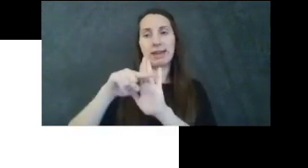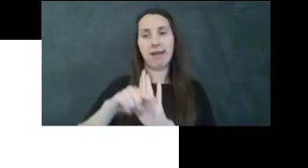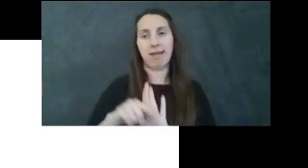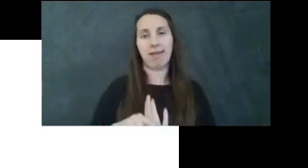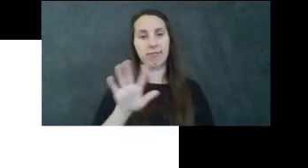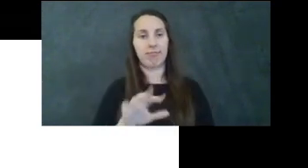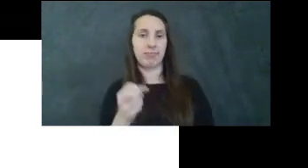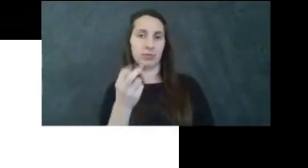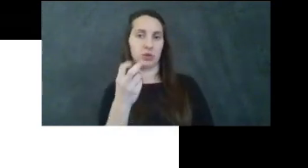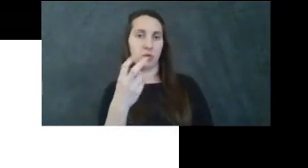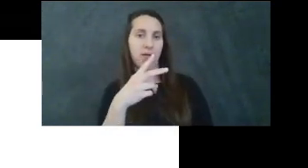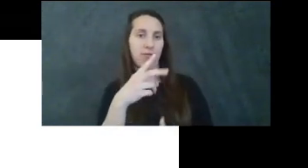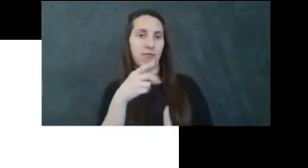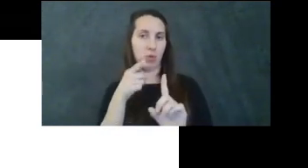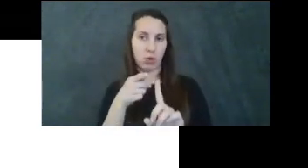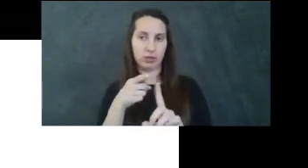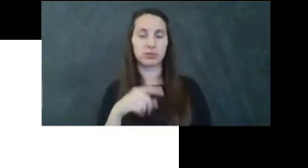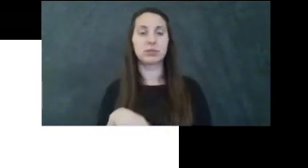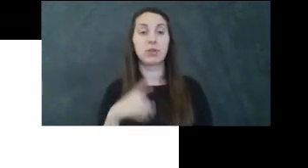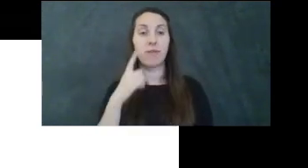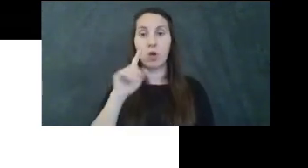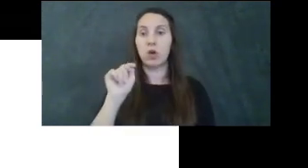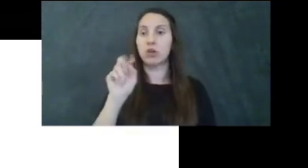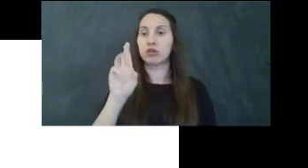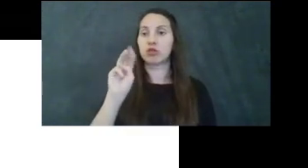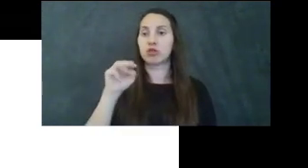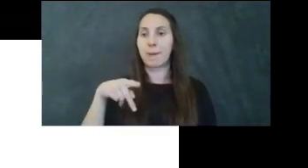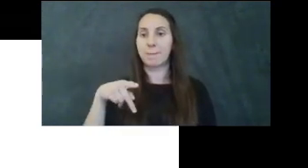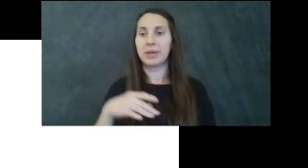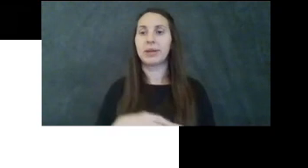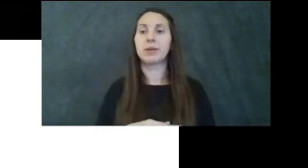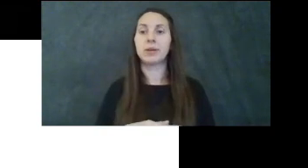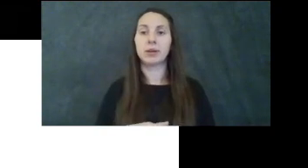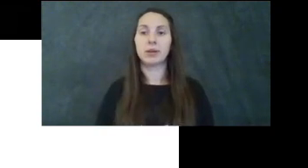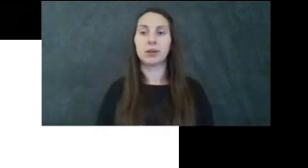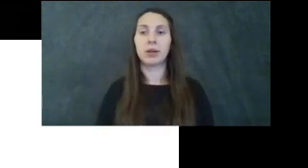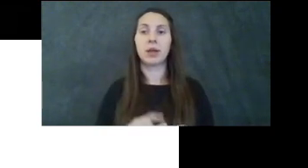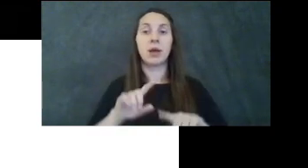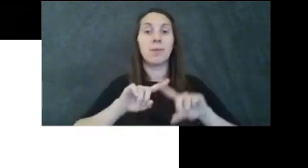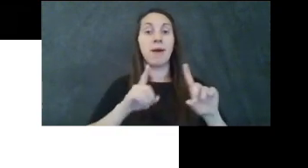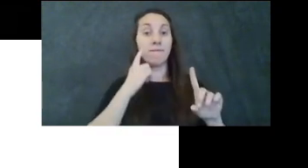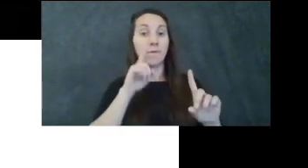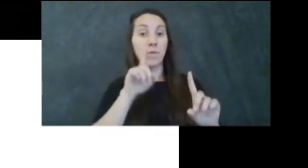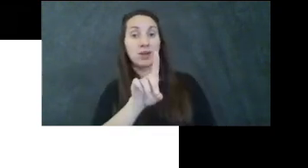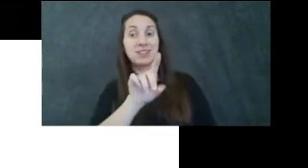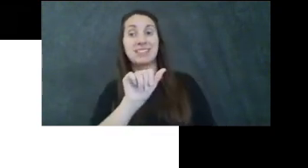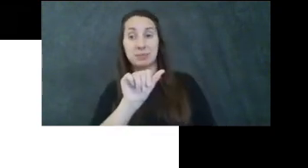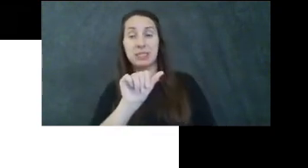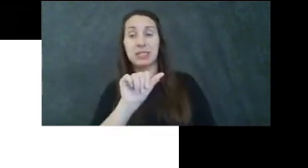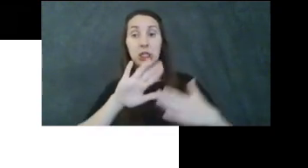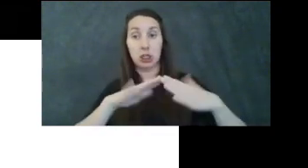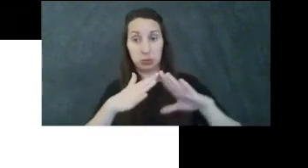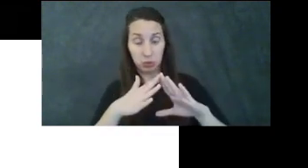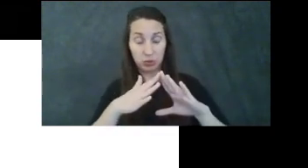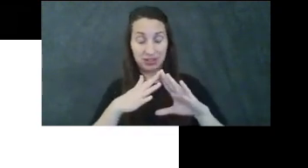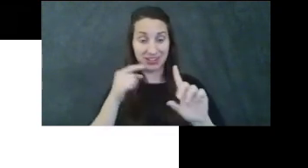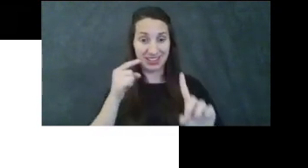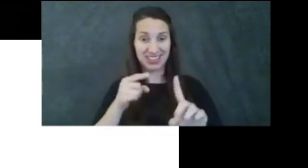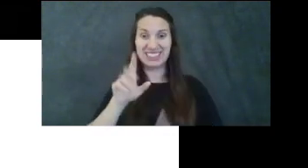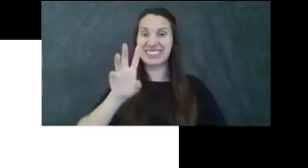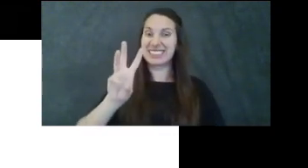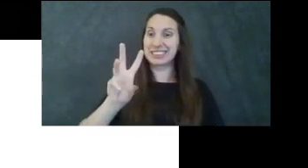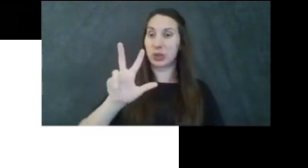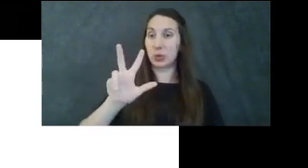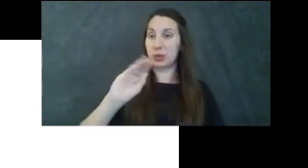points for President Trump, but for the disability community, it was